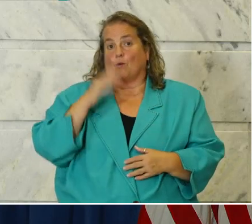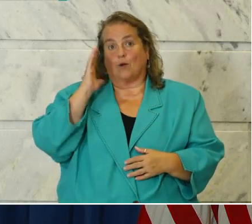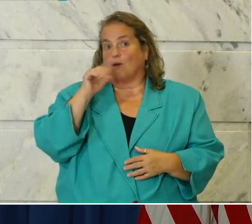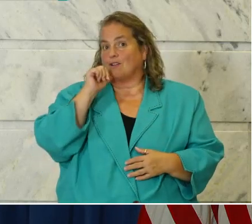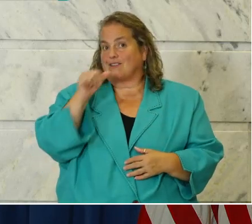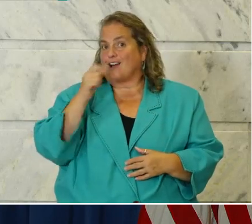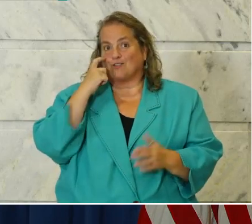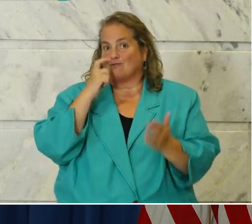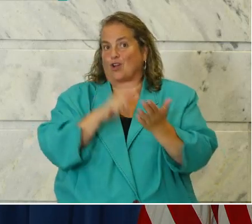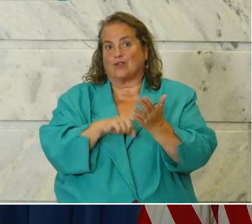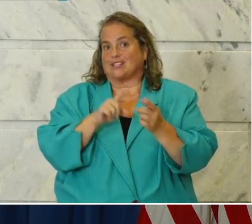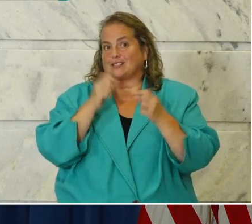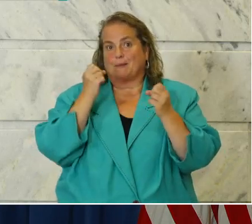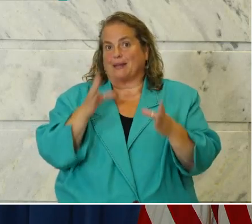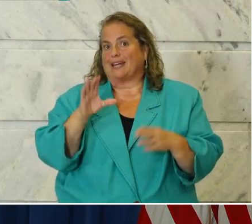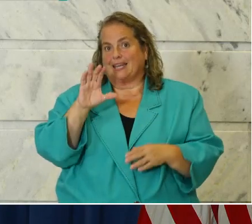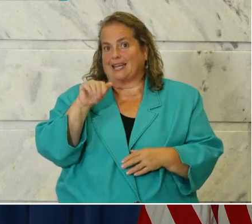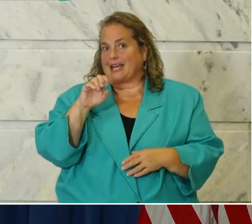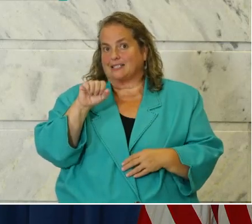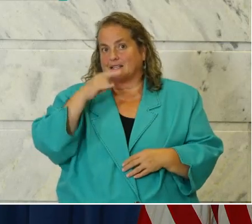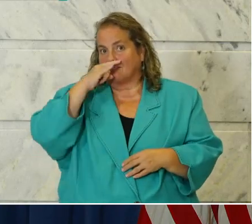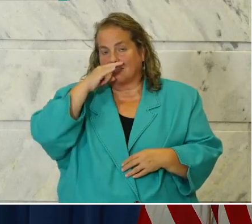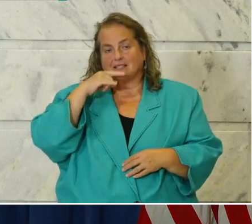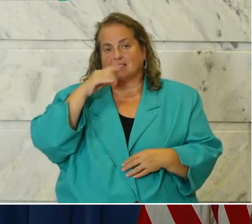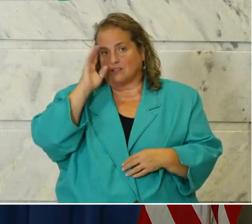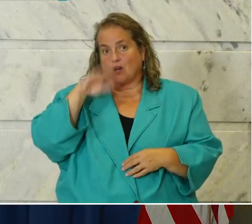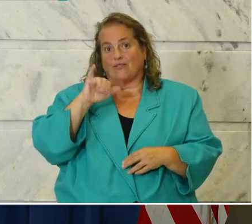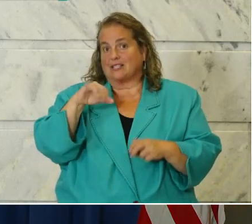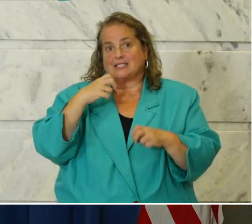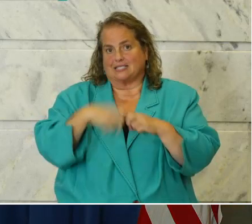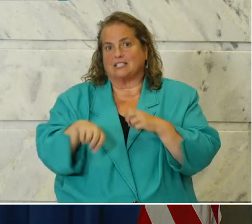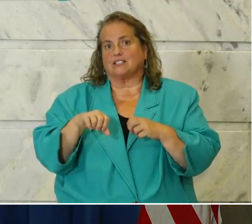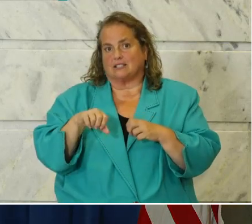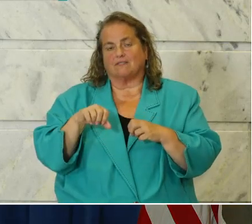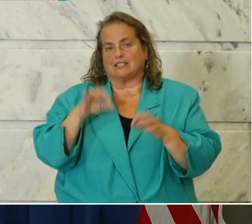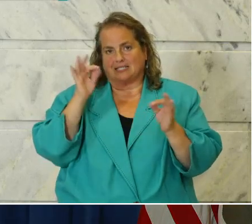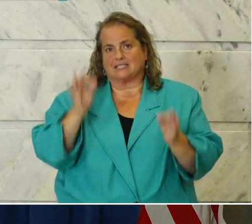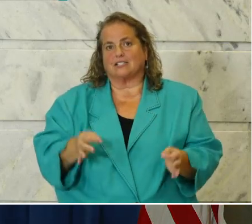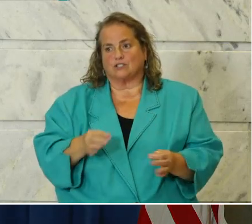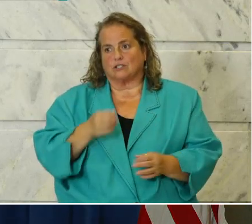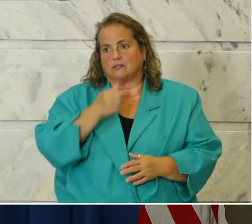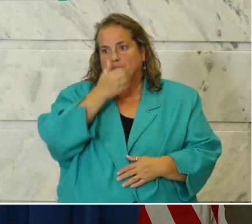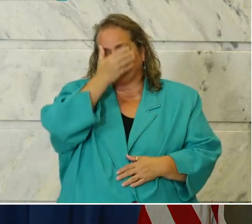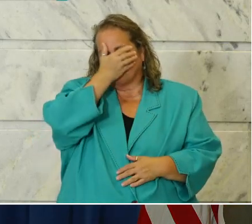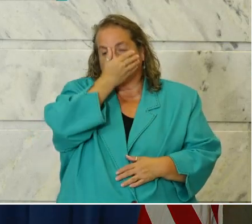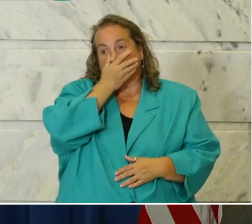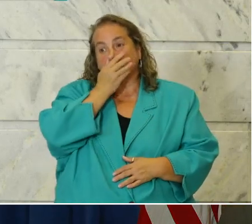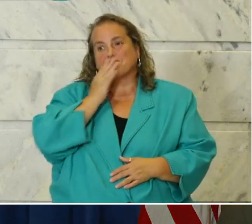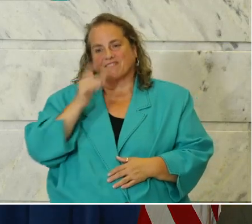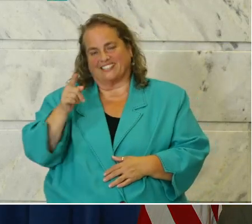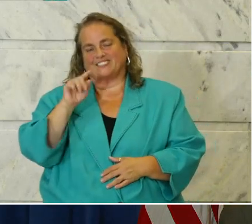kids. That makes the decision that much tougher. Tom.